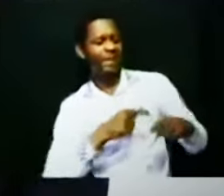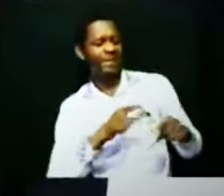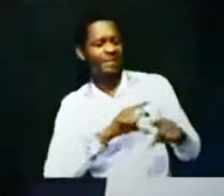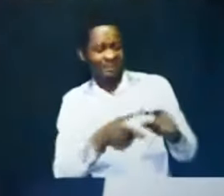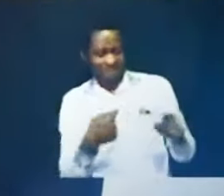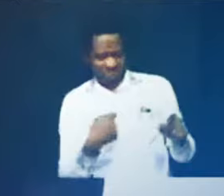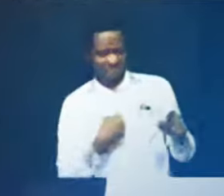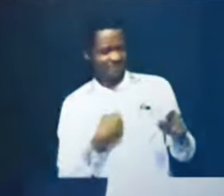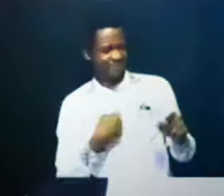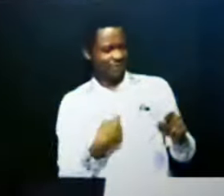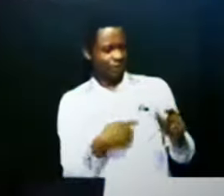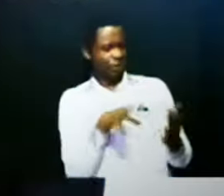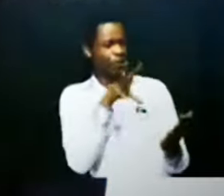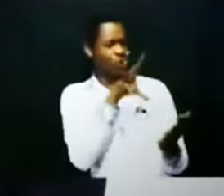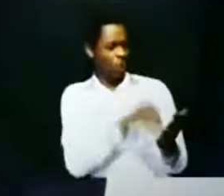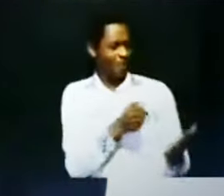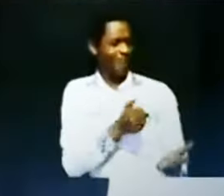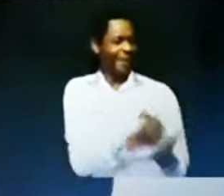against